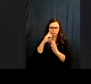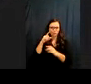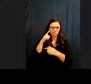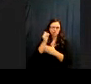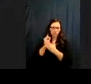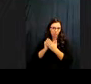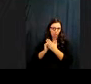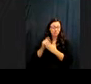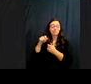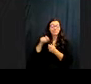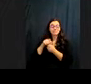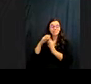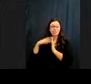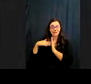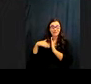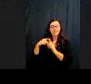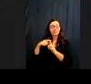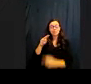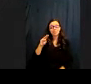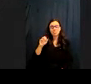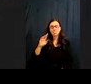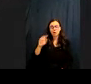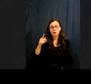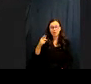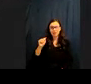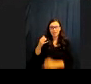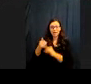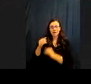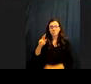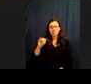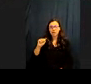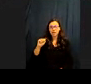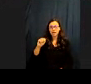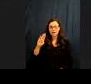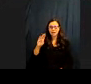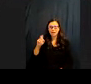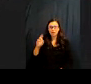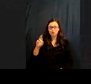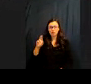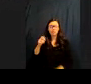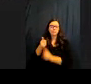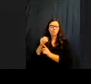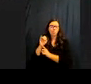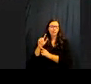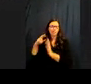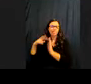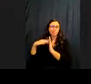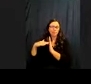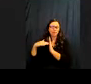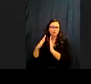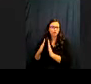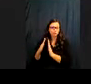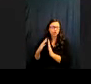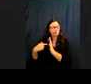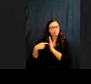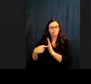particular painting is by Martha Rhea Baker, who is an encaustic and oil painter who exhibits in